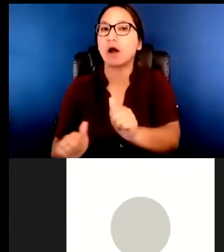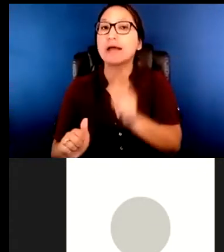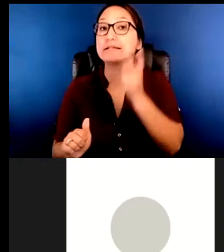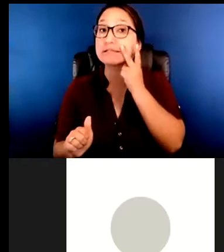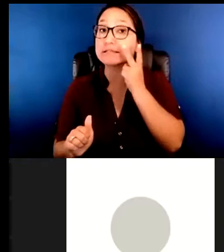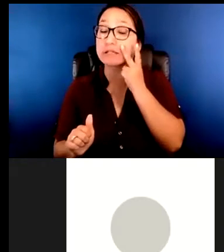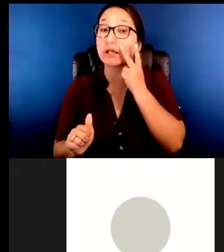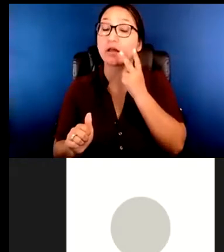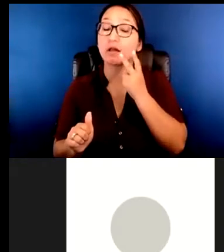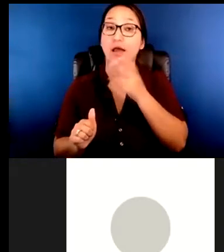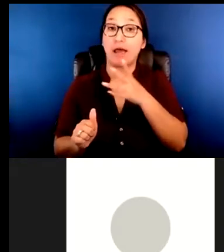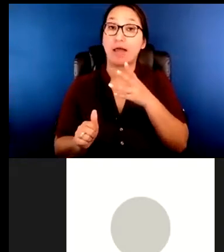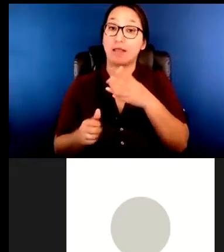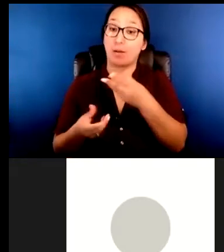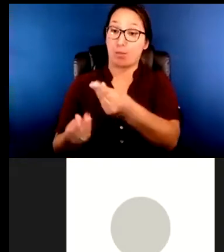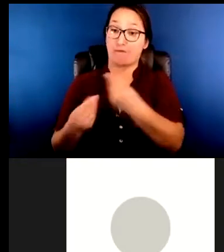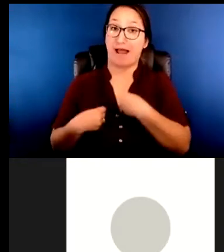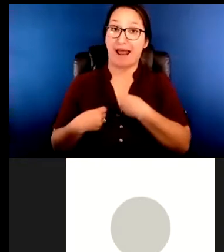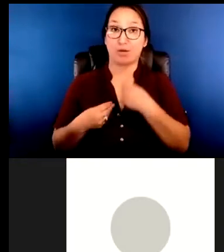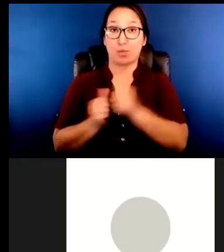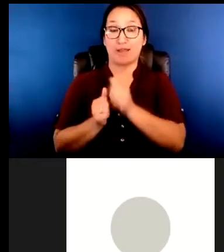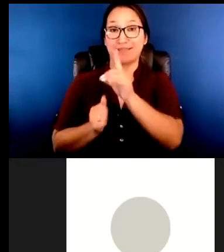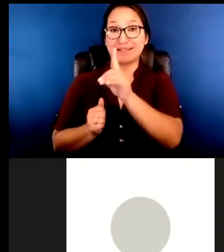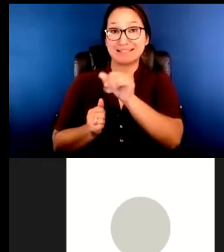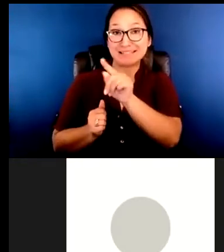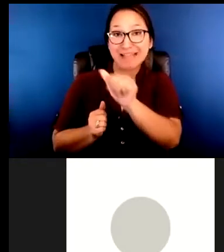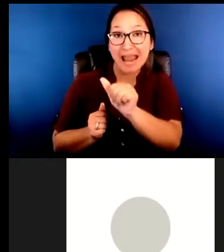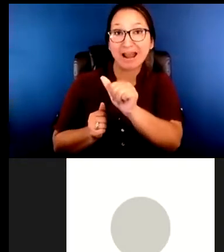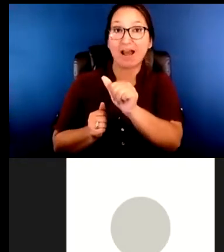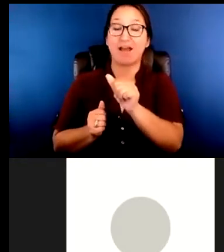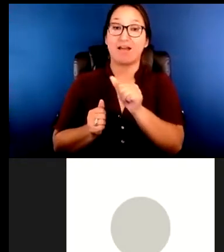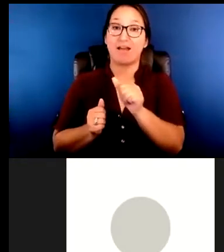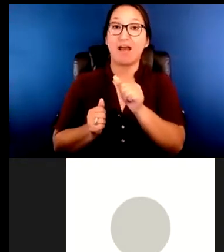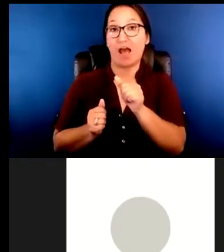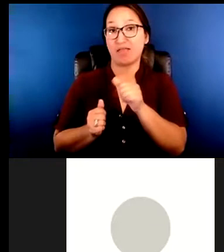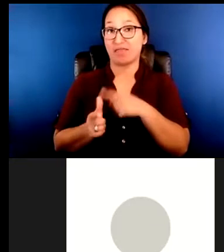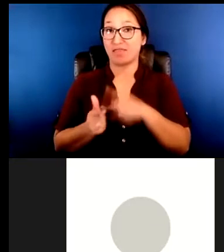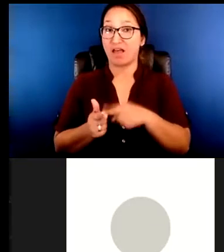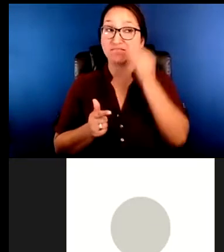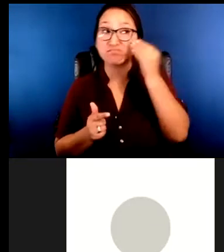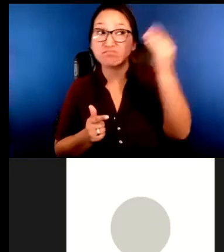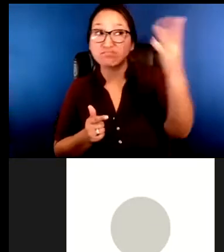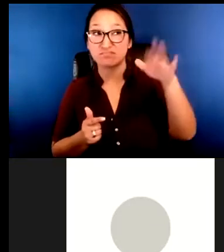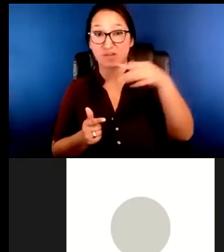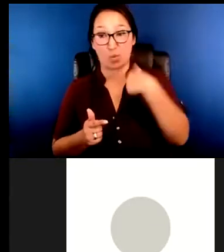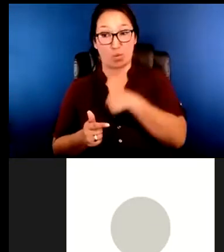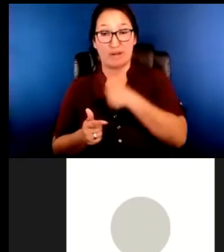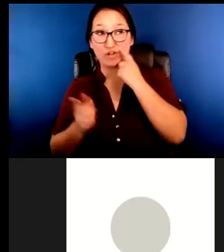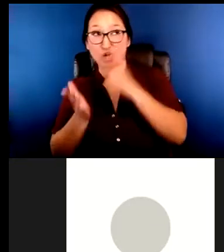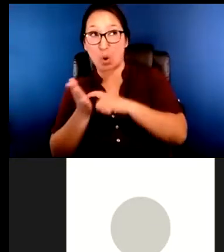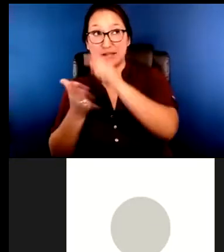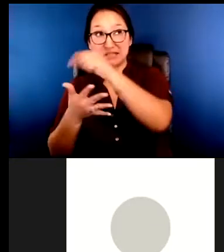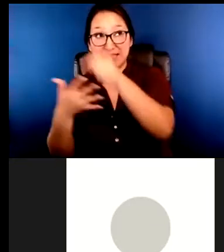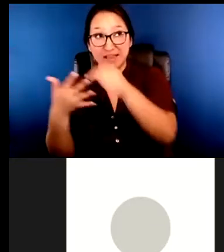data and instructional real meat to say, hey, this is what we're seeing. We would like to move further with this. So I've